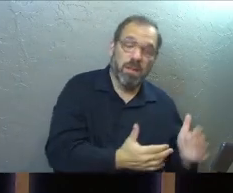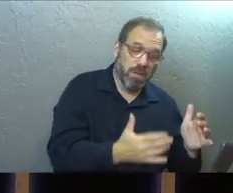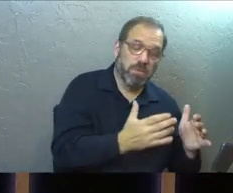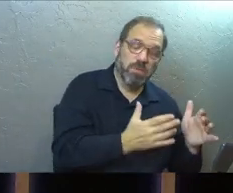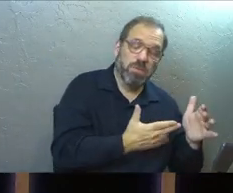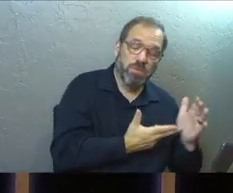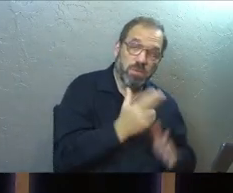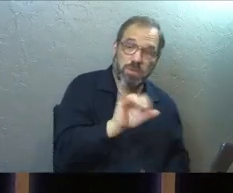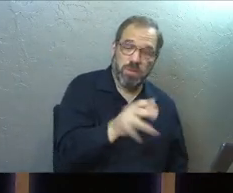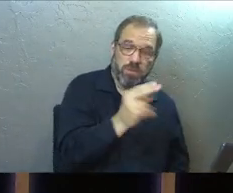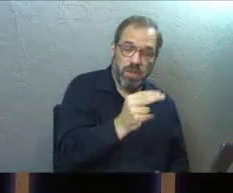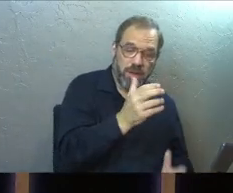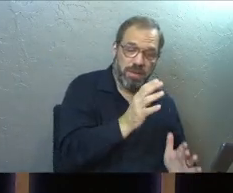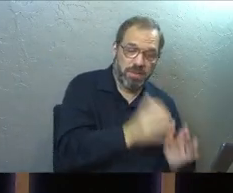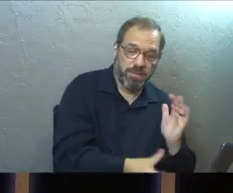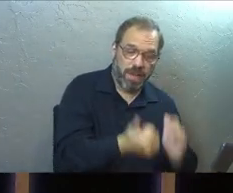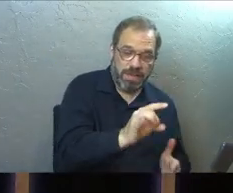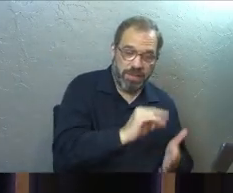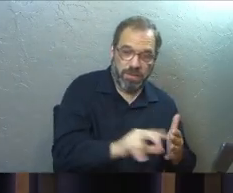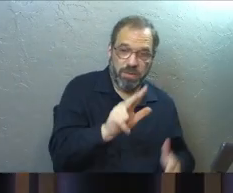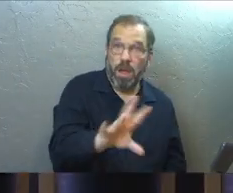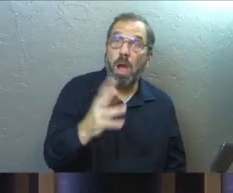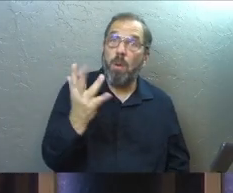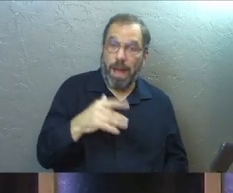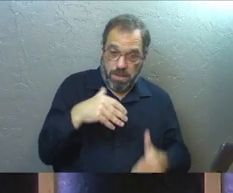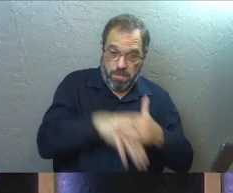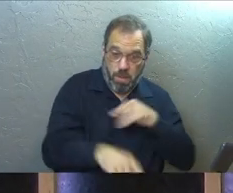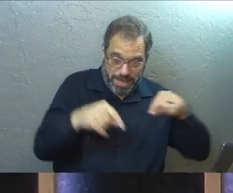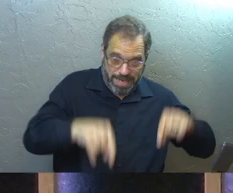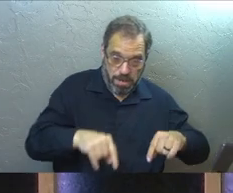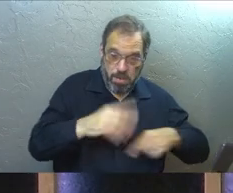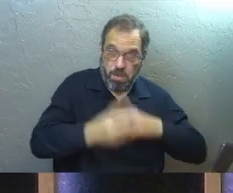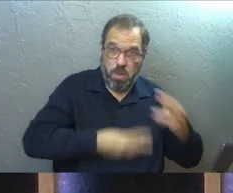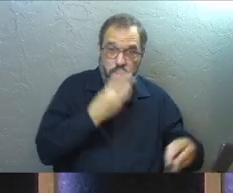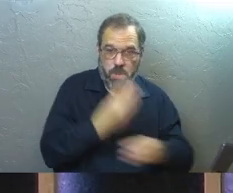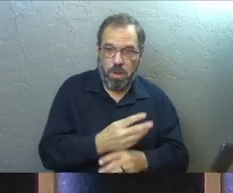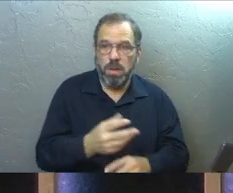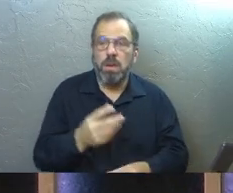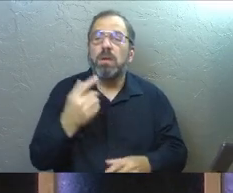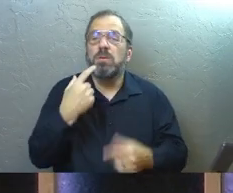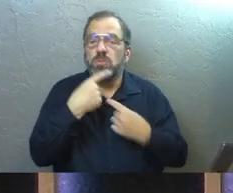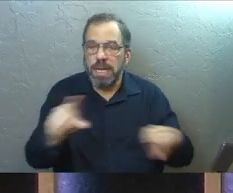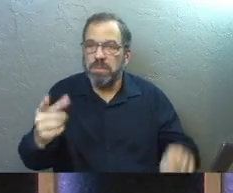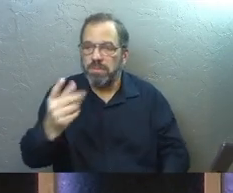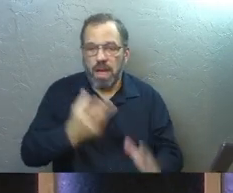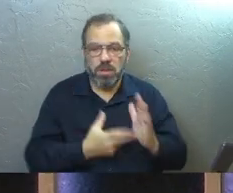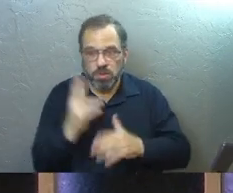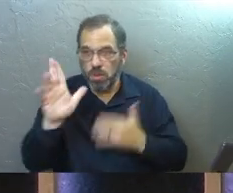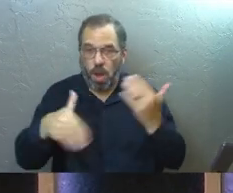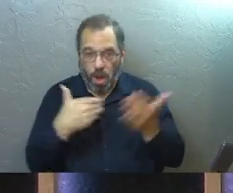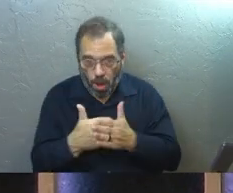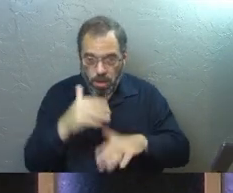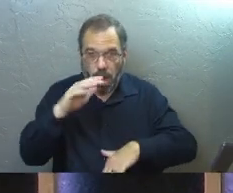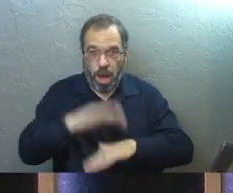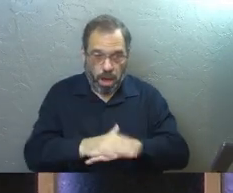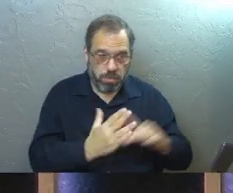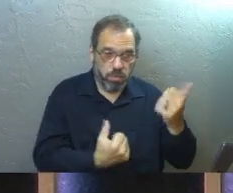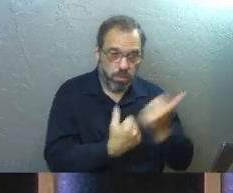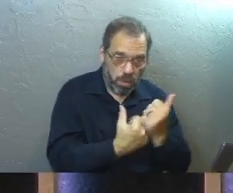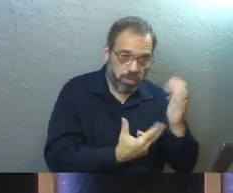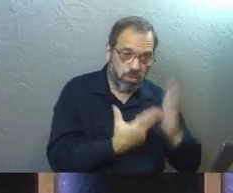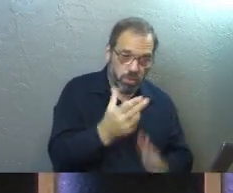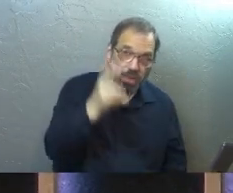John 18:37. He says, in fact, the reason I was born and came into the world is to testify to the truth. Everyone on the side of